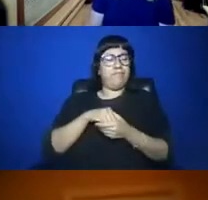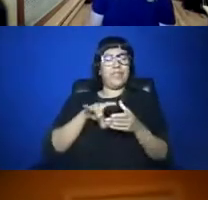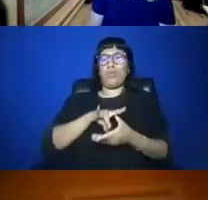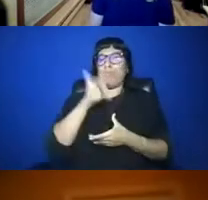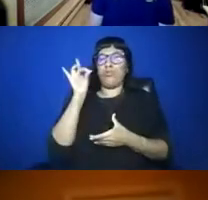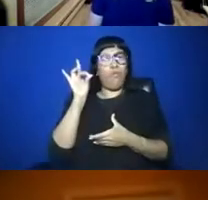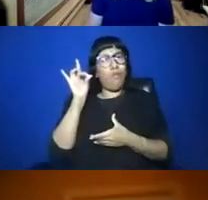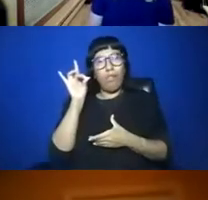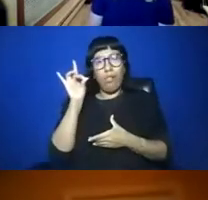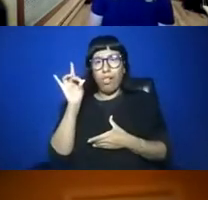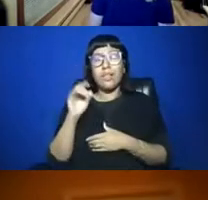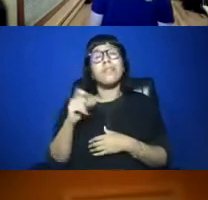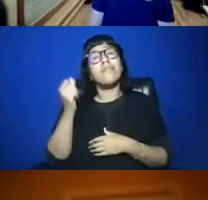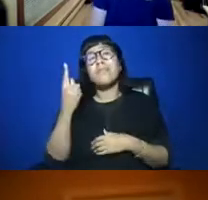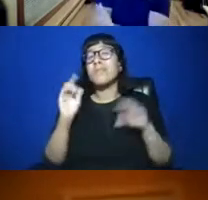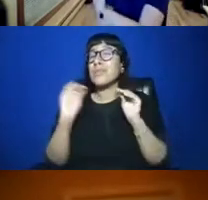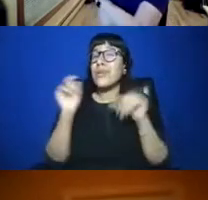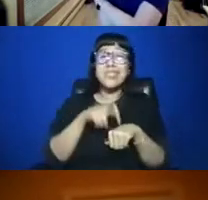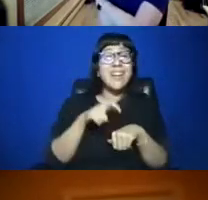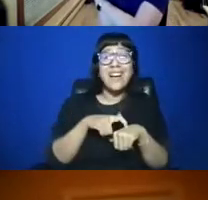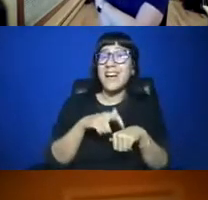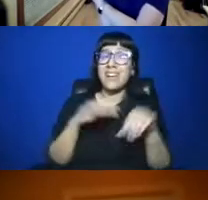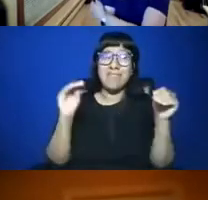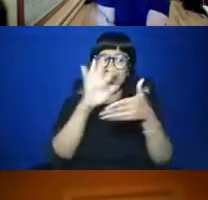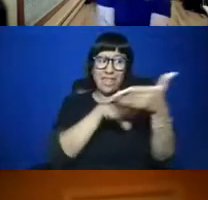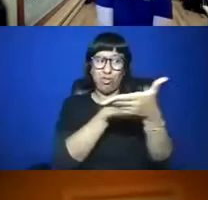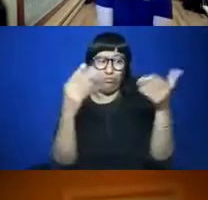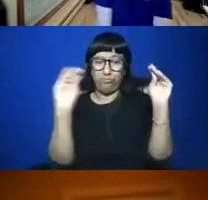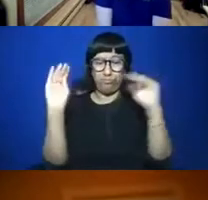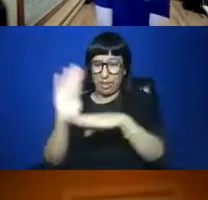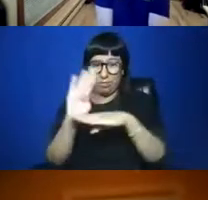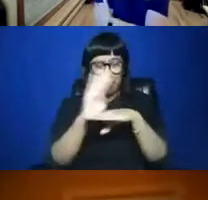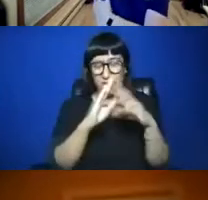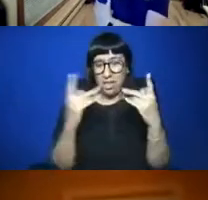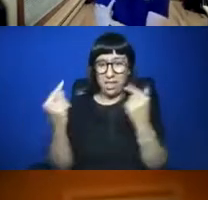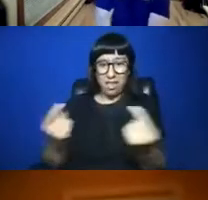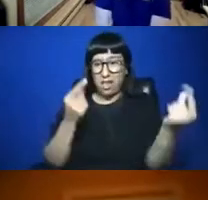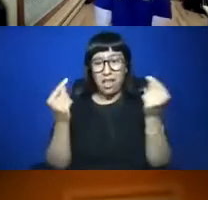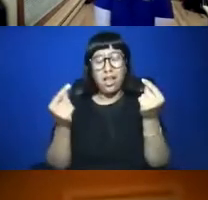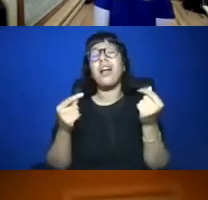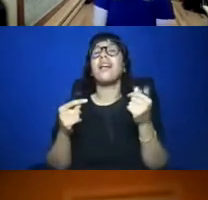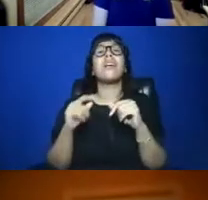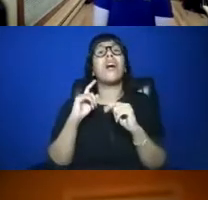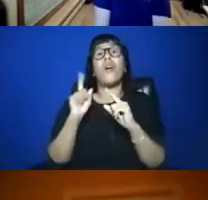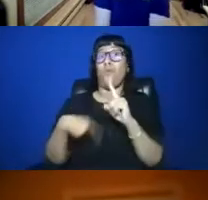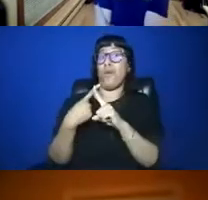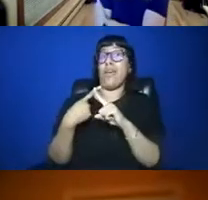have any time. I said I don't have any time. Always on the stage, I practice my